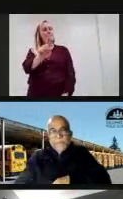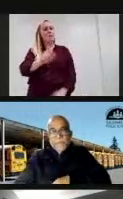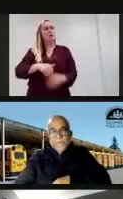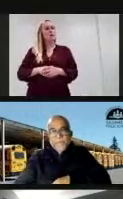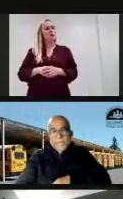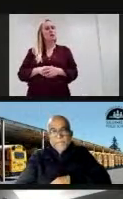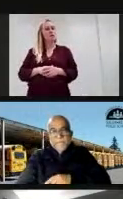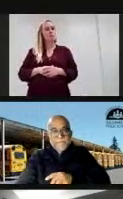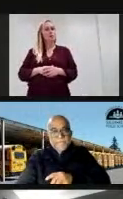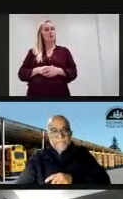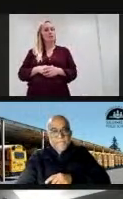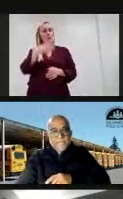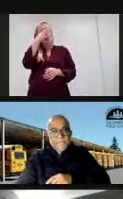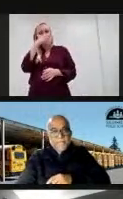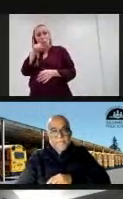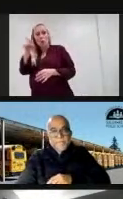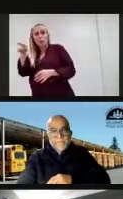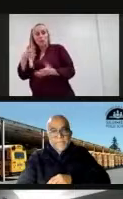20 miles down the road?